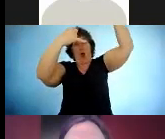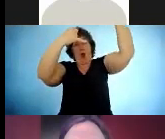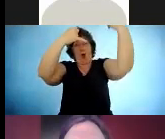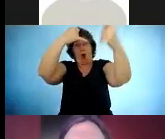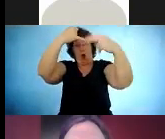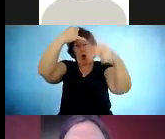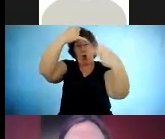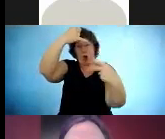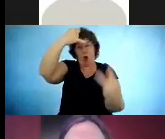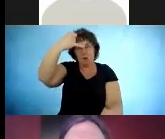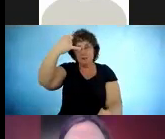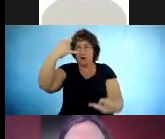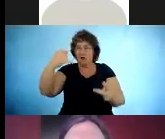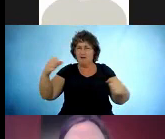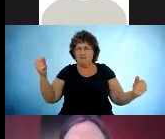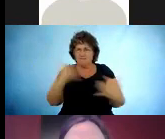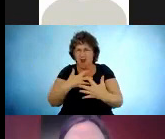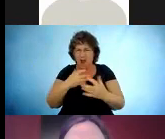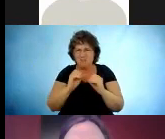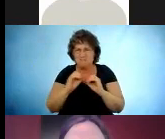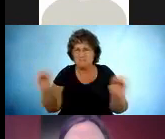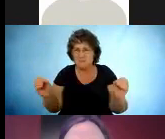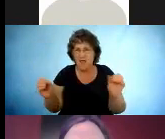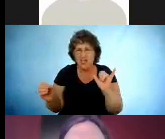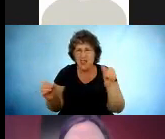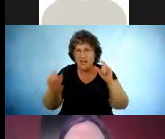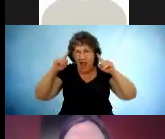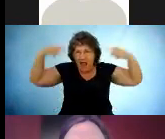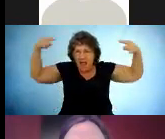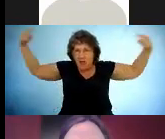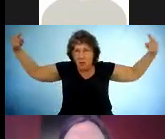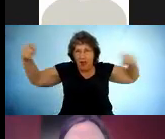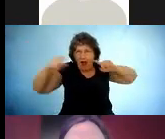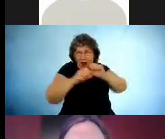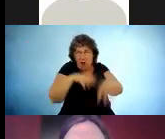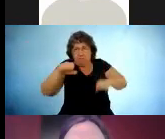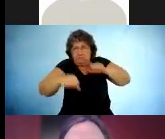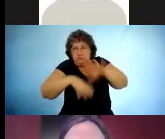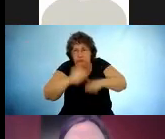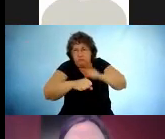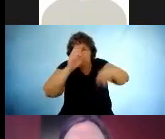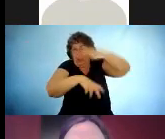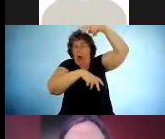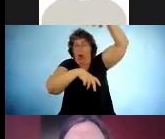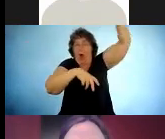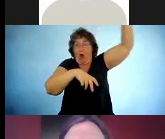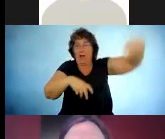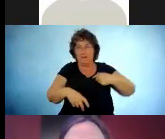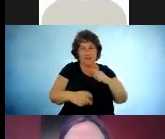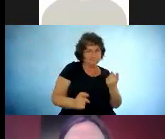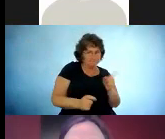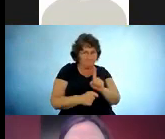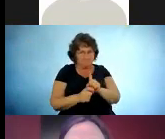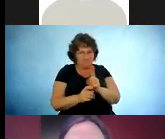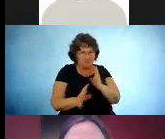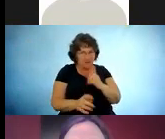None knew fear or seemed hopeless. So I slipped into line, praying no one would notice. But someone did